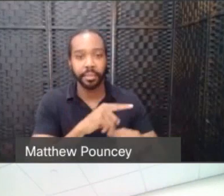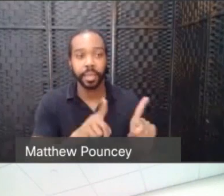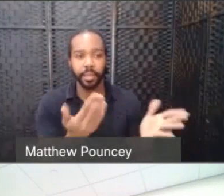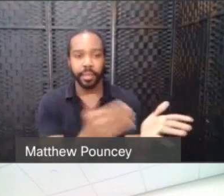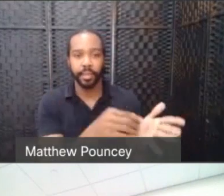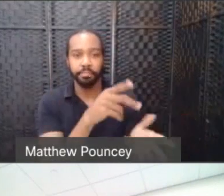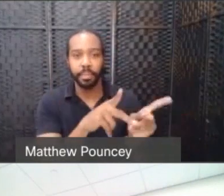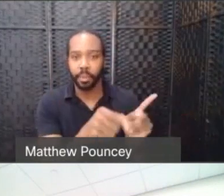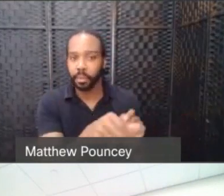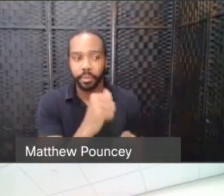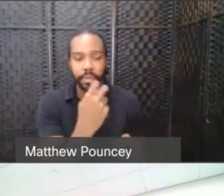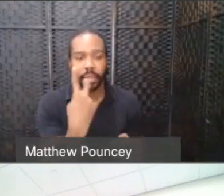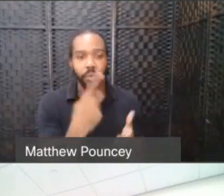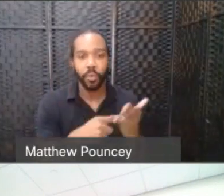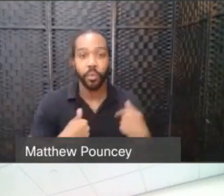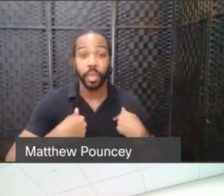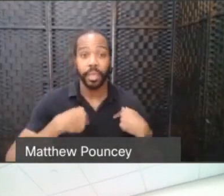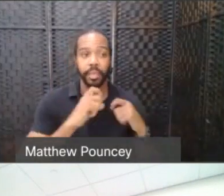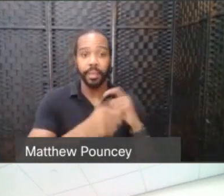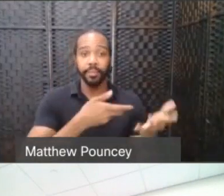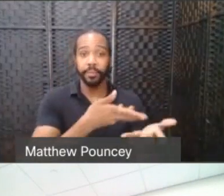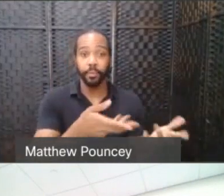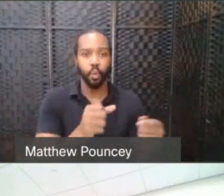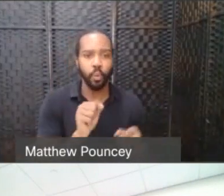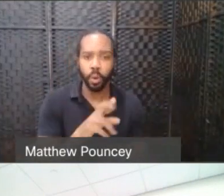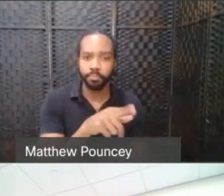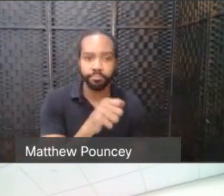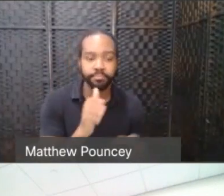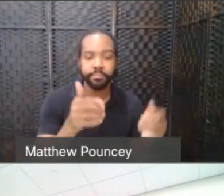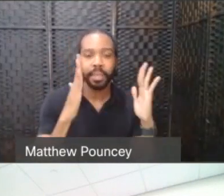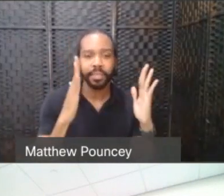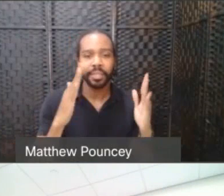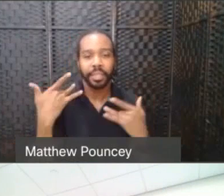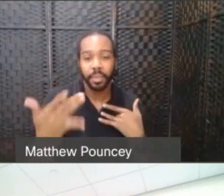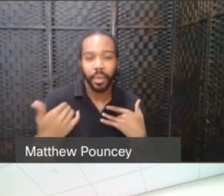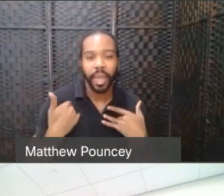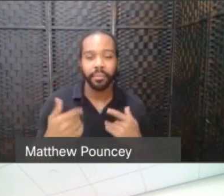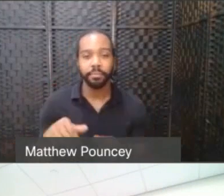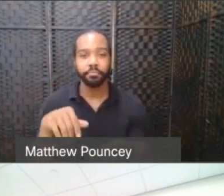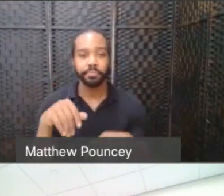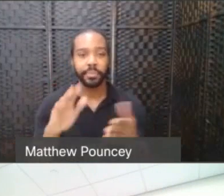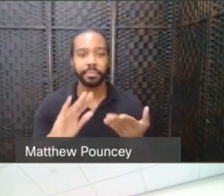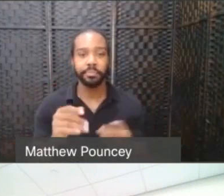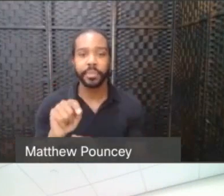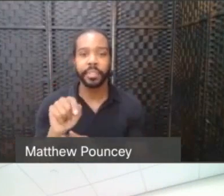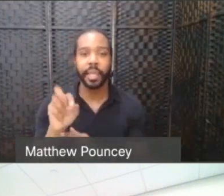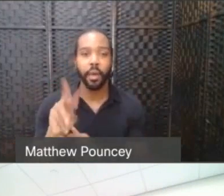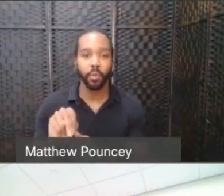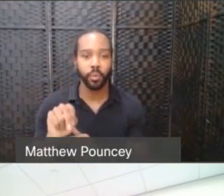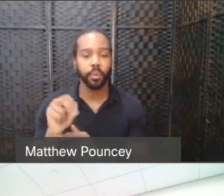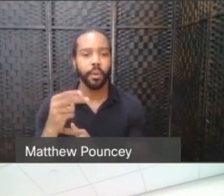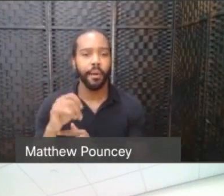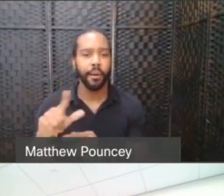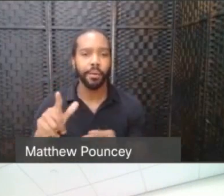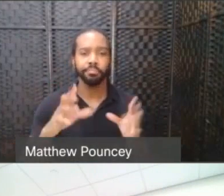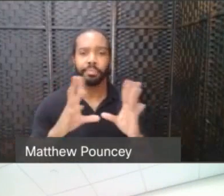look at what we give or pay attention when we're hosting town halls or actually join, et cetera. So a lot of it was around